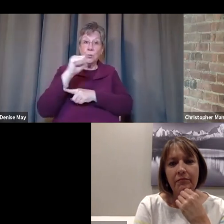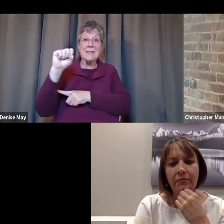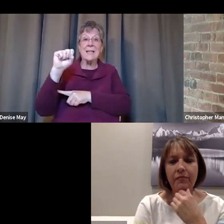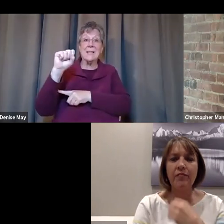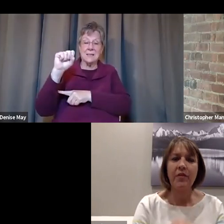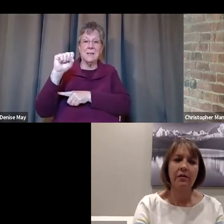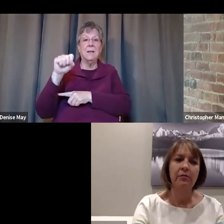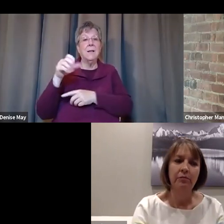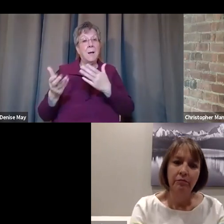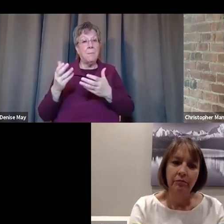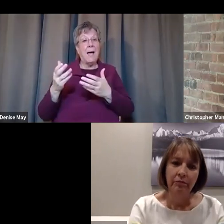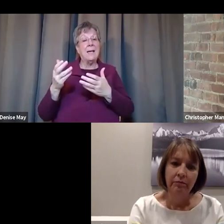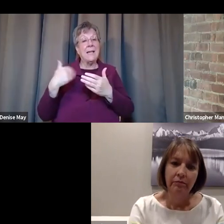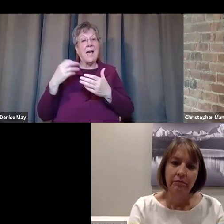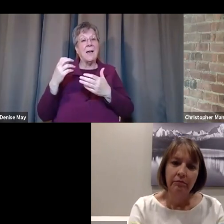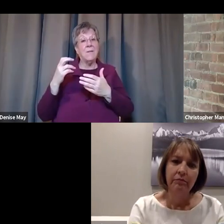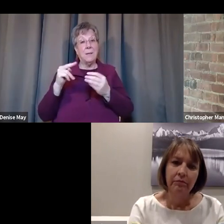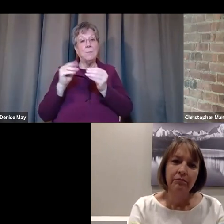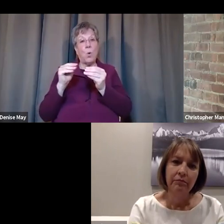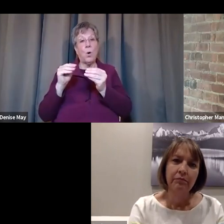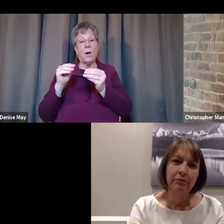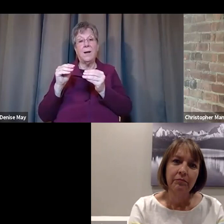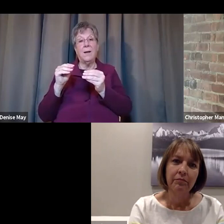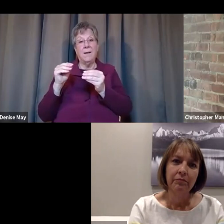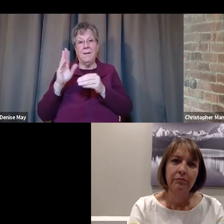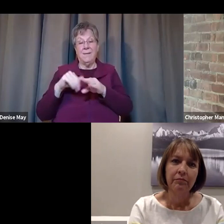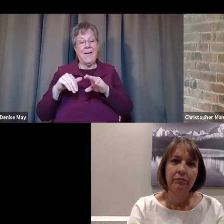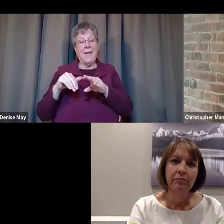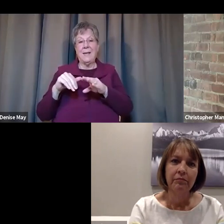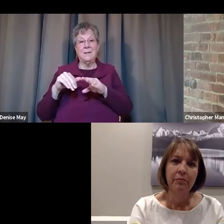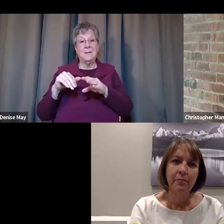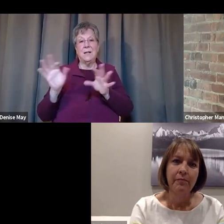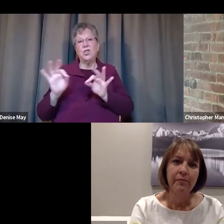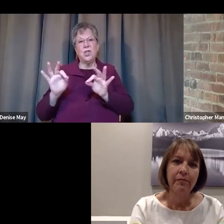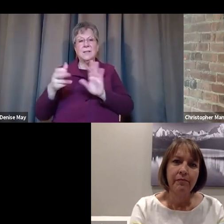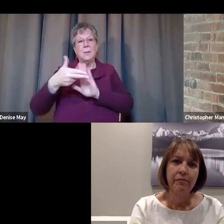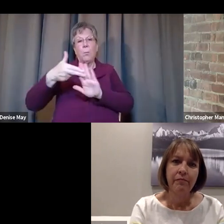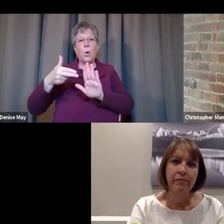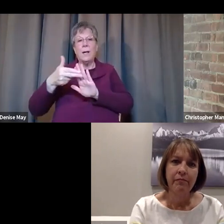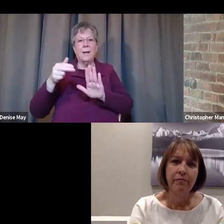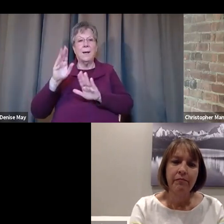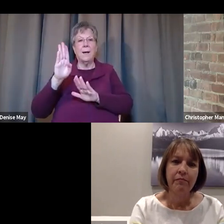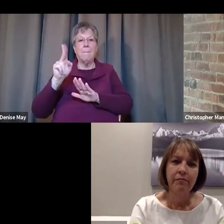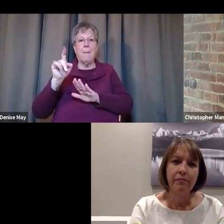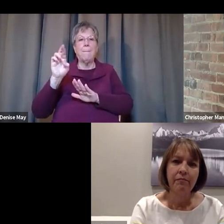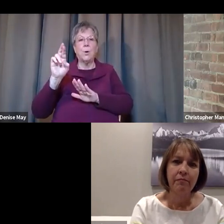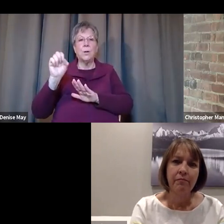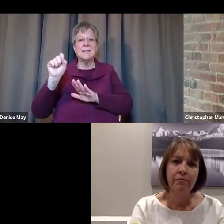might have been more than just putting bumper stickers on the back of Subarus. moving forward. I think this